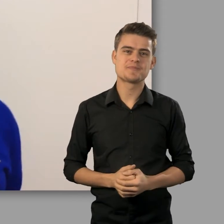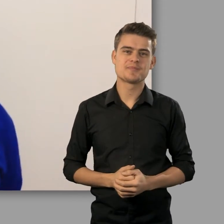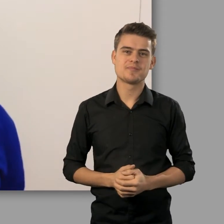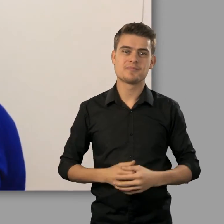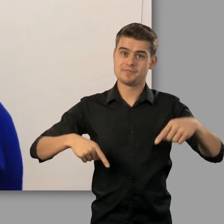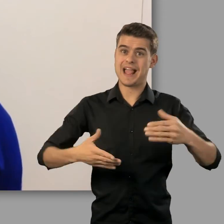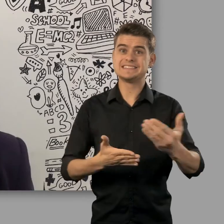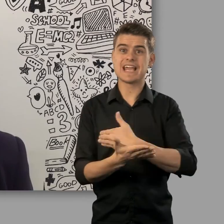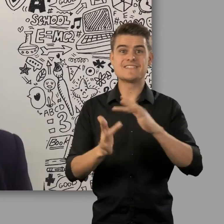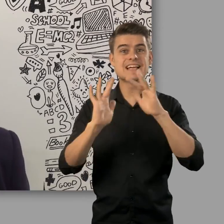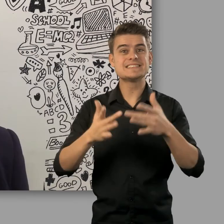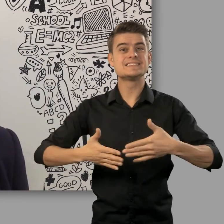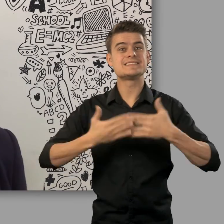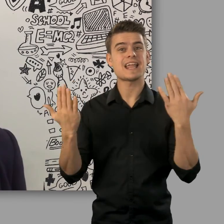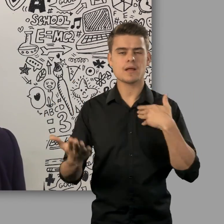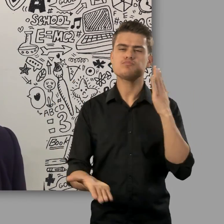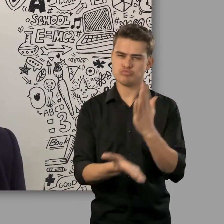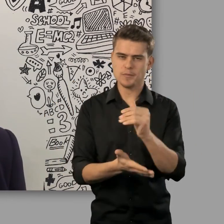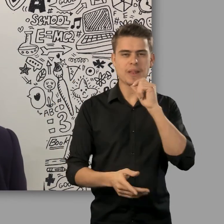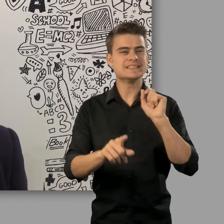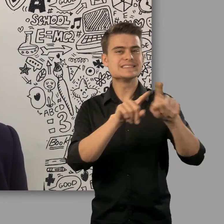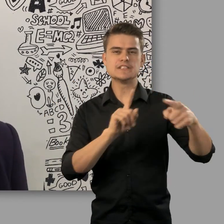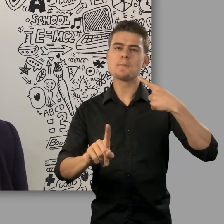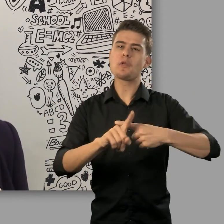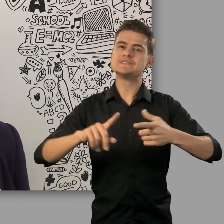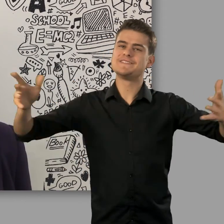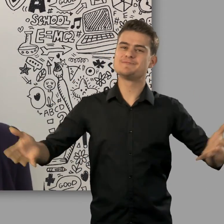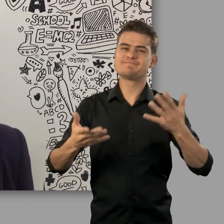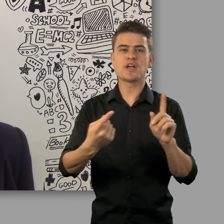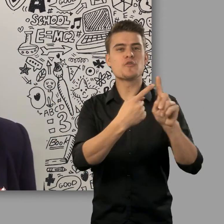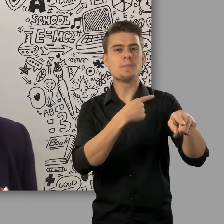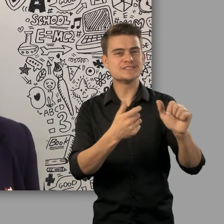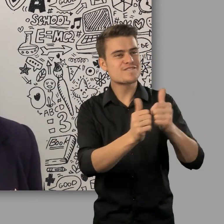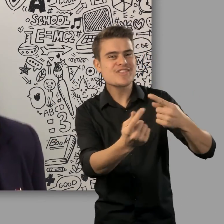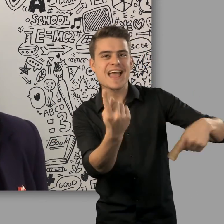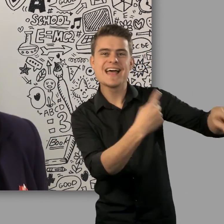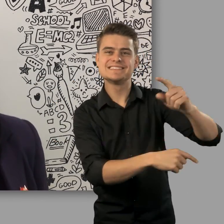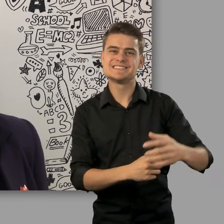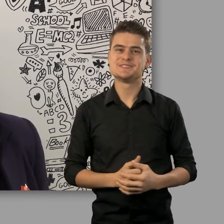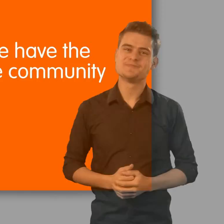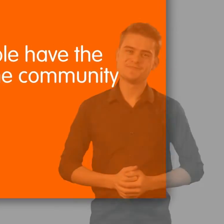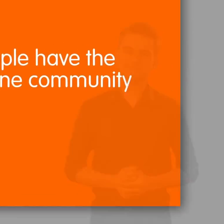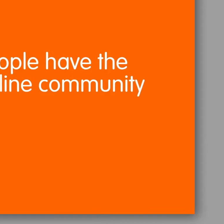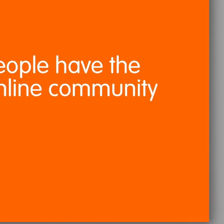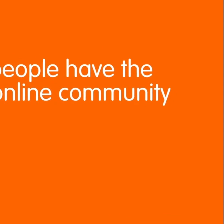game with all my friends. This safer internet day, I promise to send a positive comment to my friends to make them feel